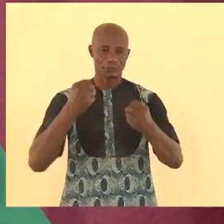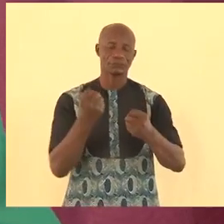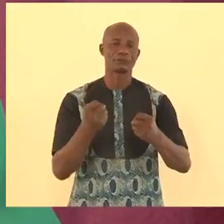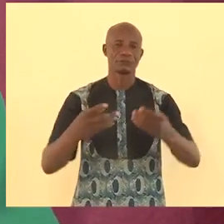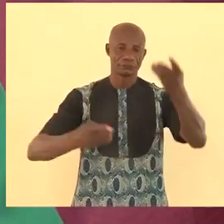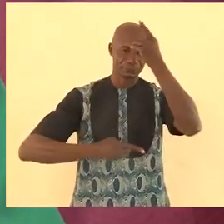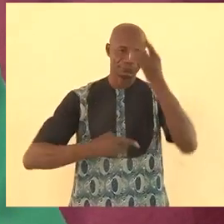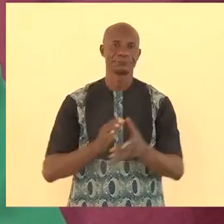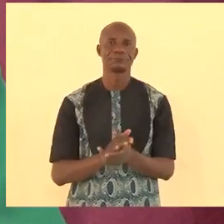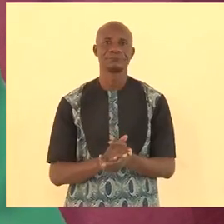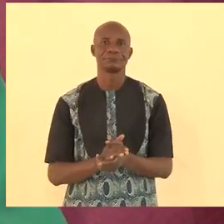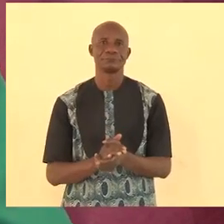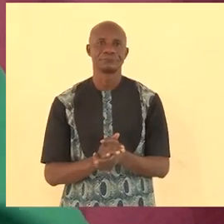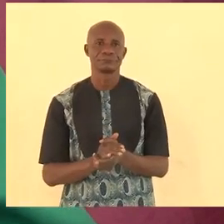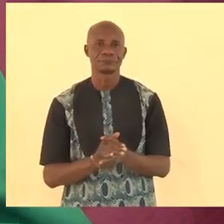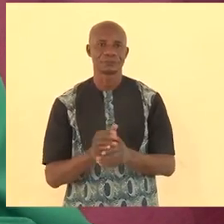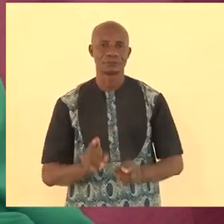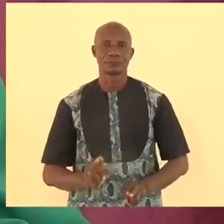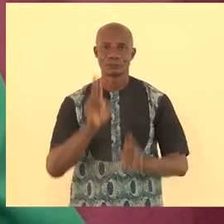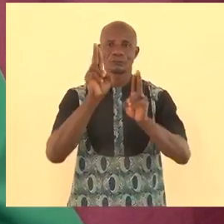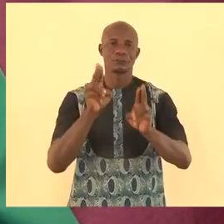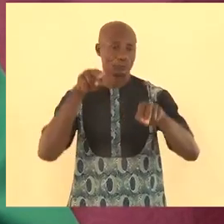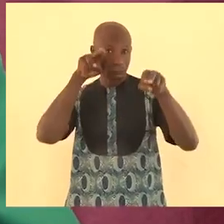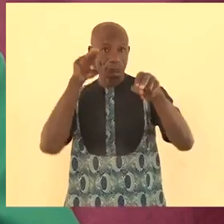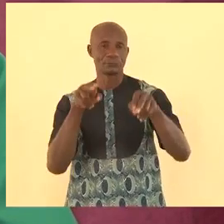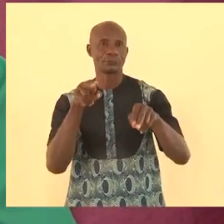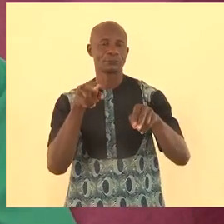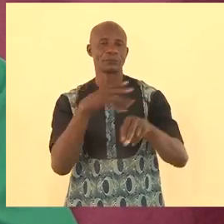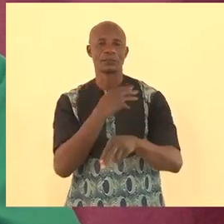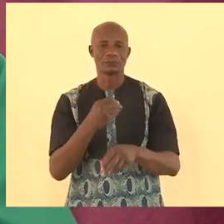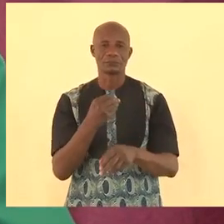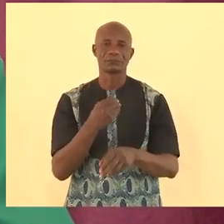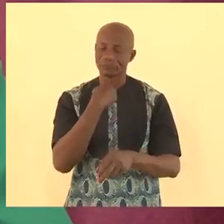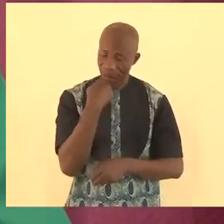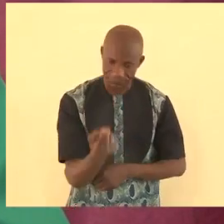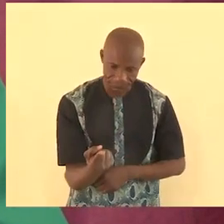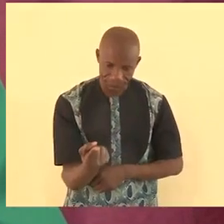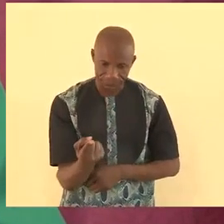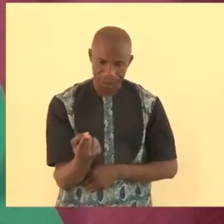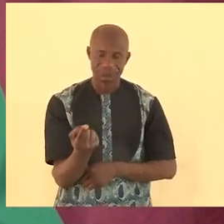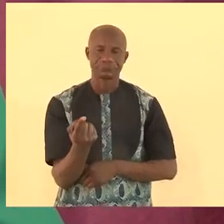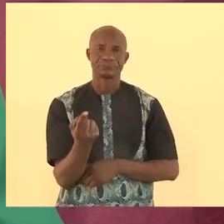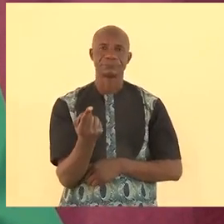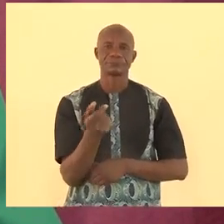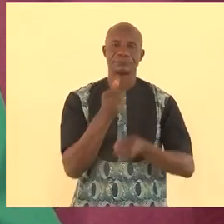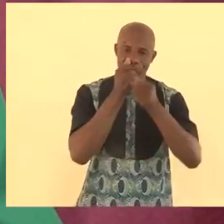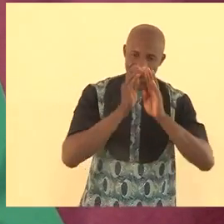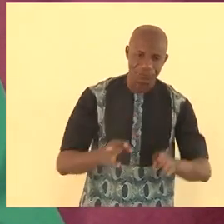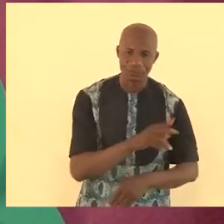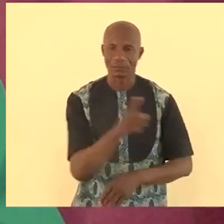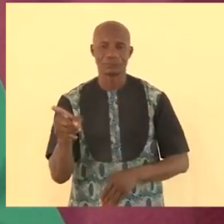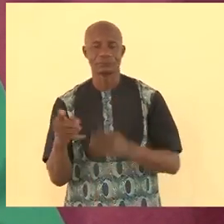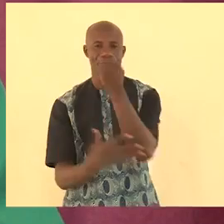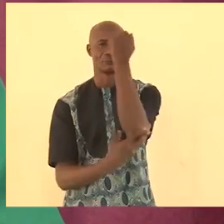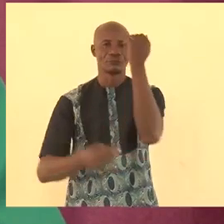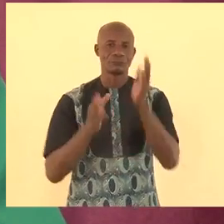their diseases. And he lifted up his eyes on his disciples and said, "Blessed